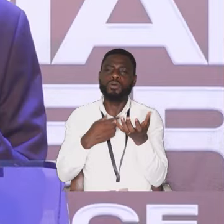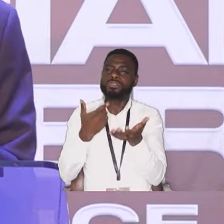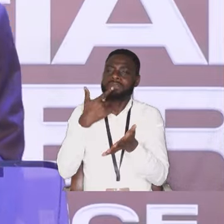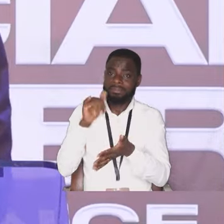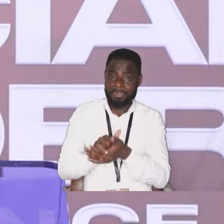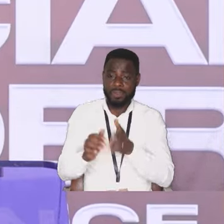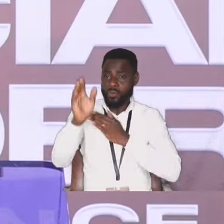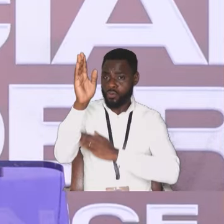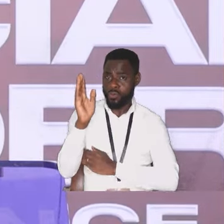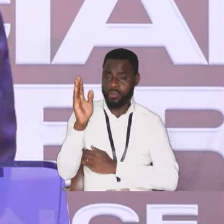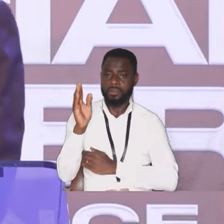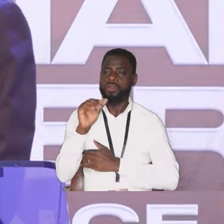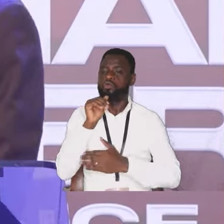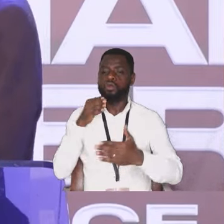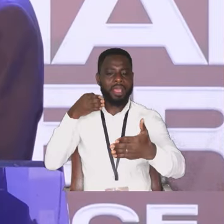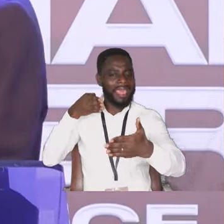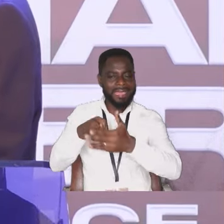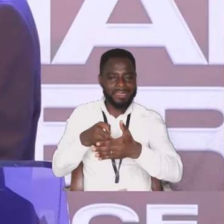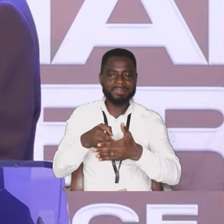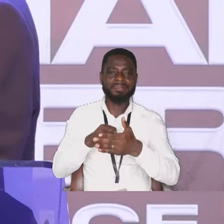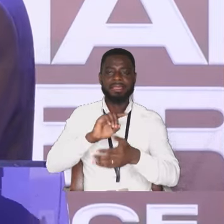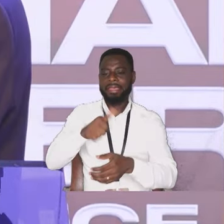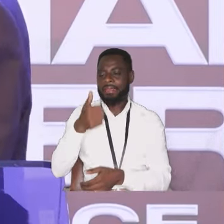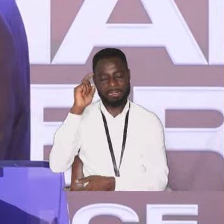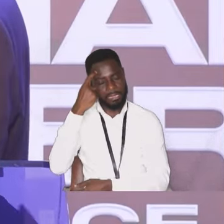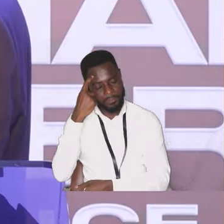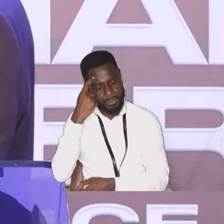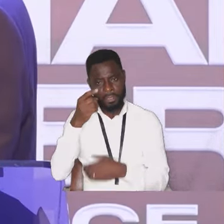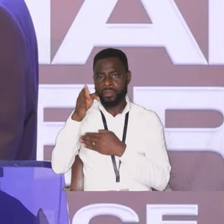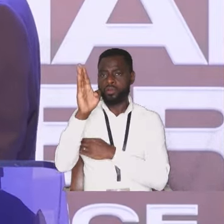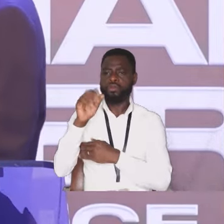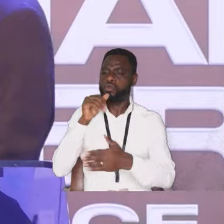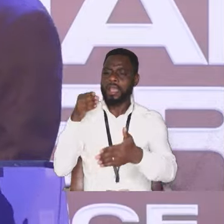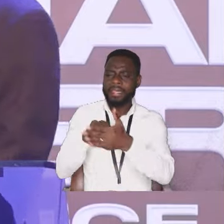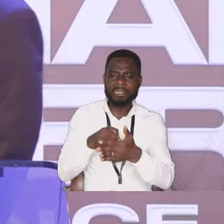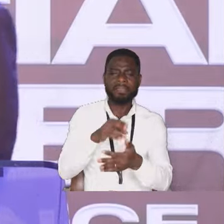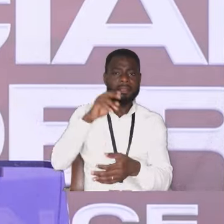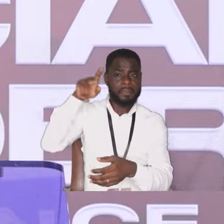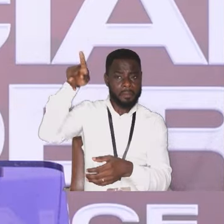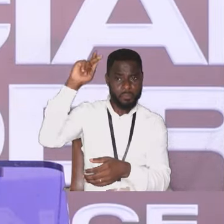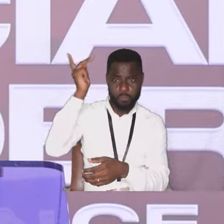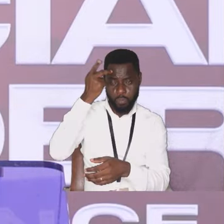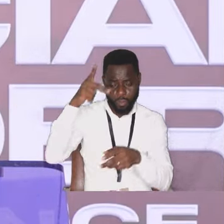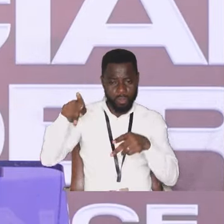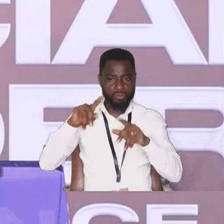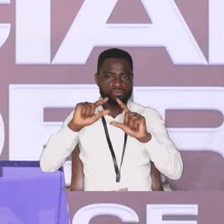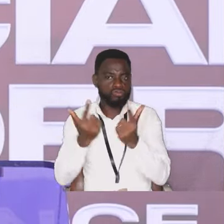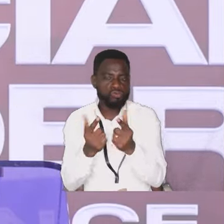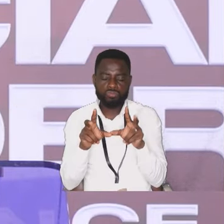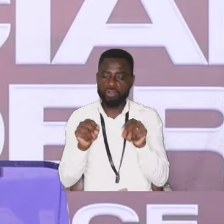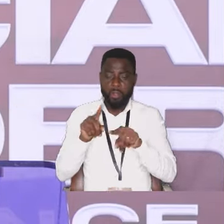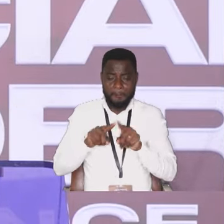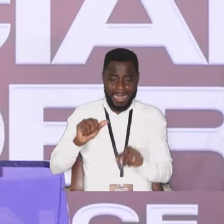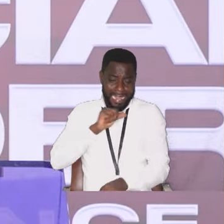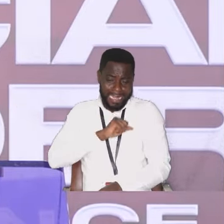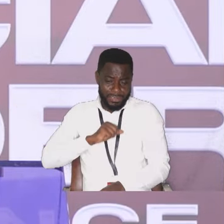God is not against any government, and God is not against any political party, but rather the attitude and the behavior of the people